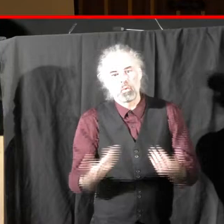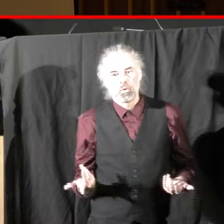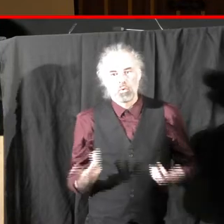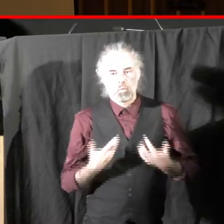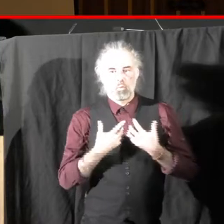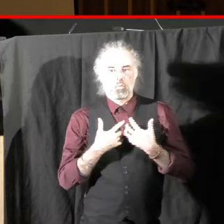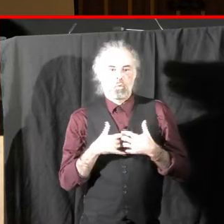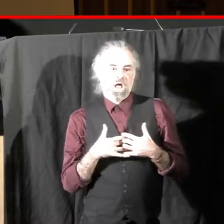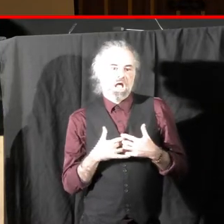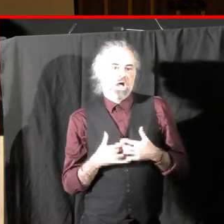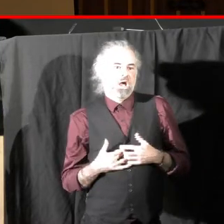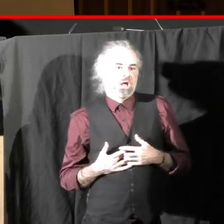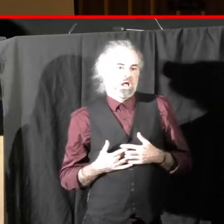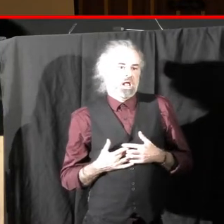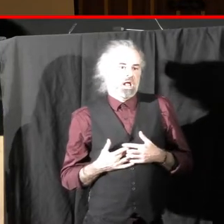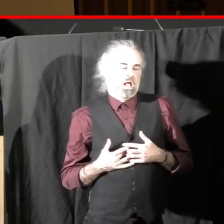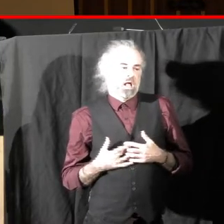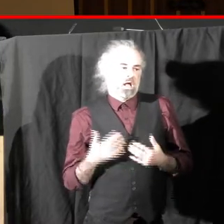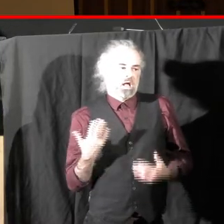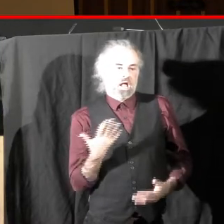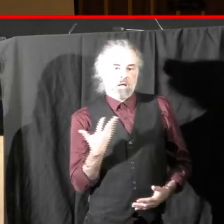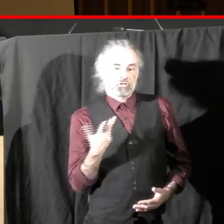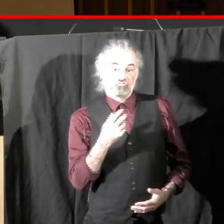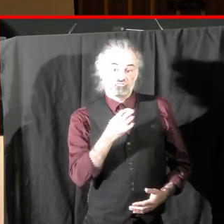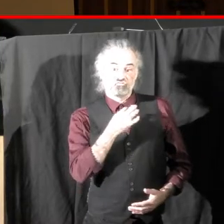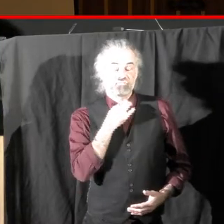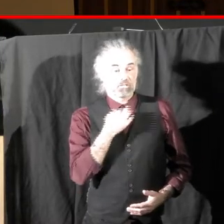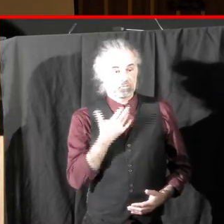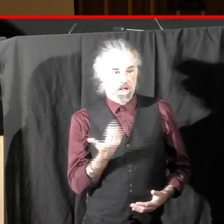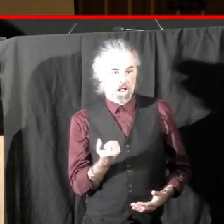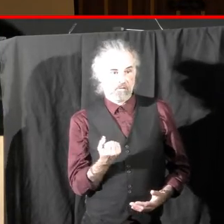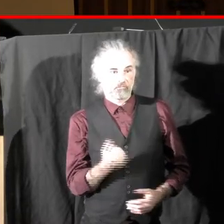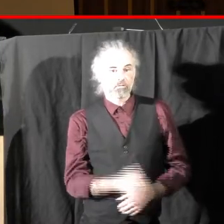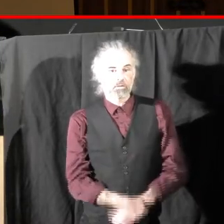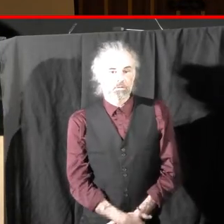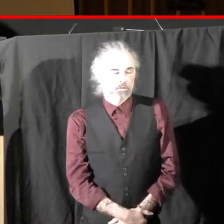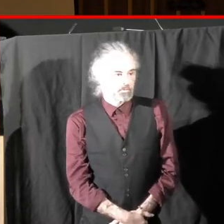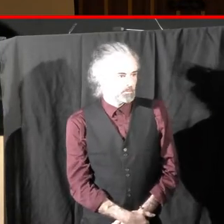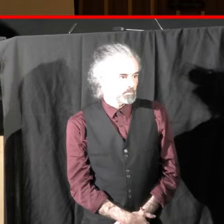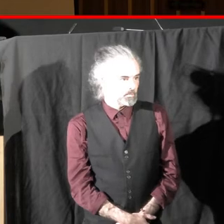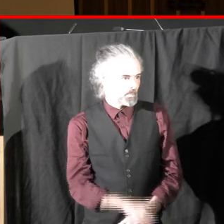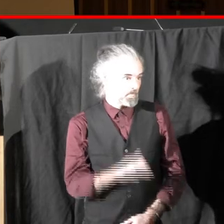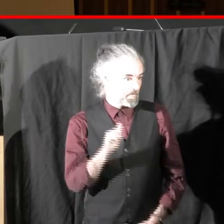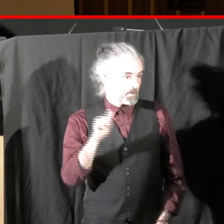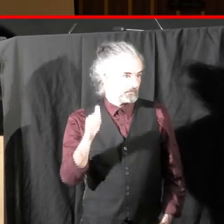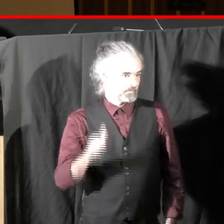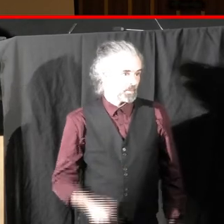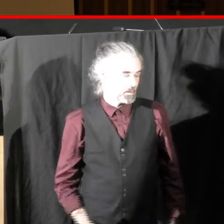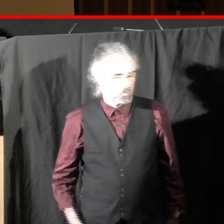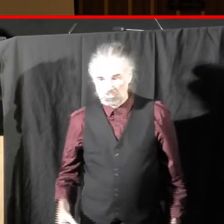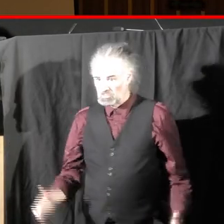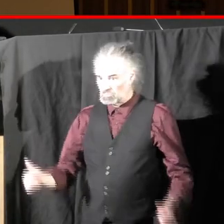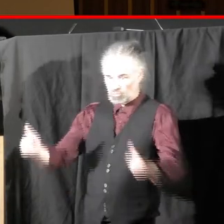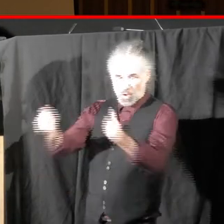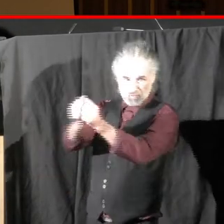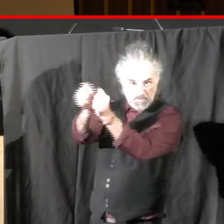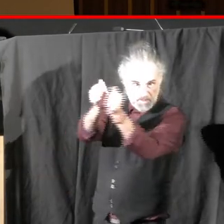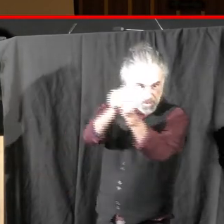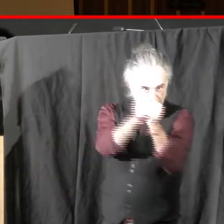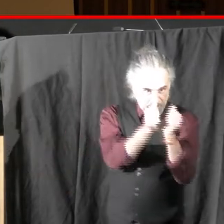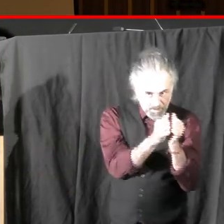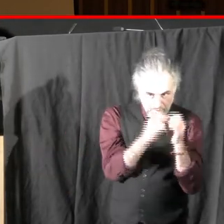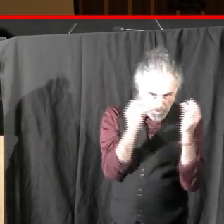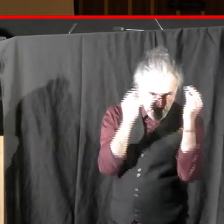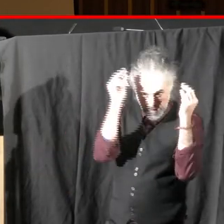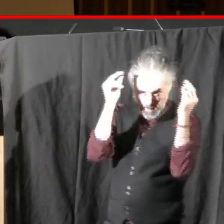out how much of a risk we're dealing with. Okay, yes, we've got snaps above the ear, above the